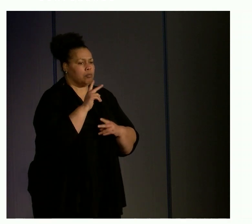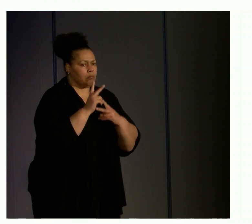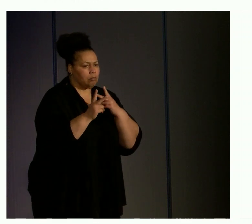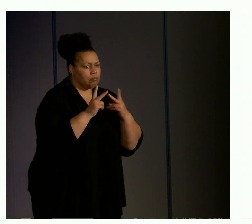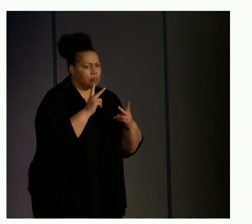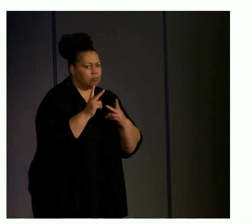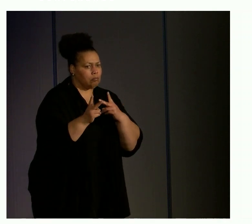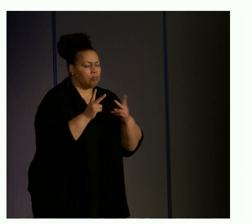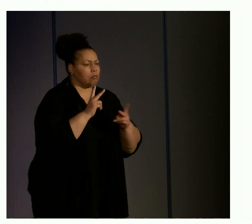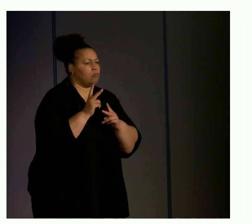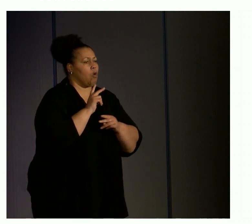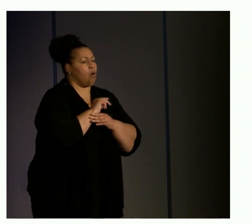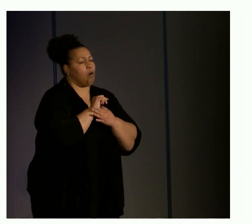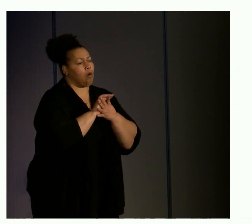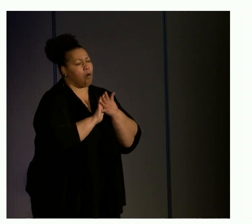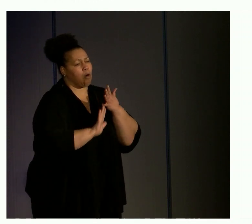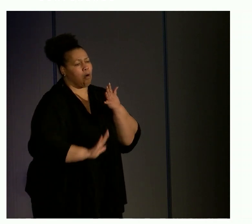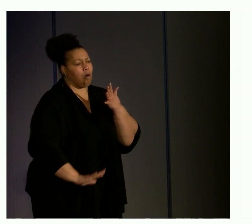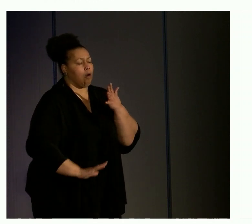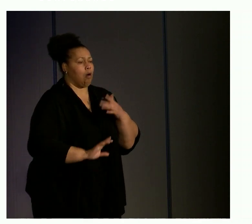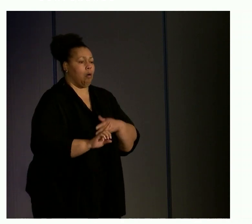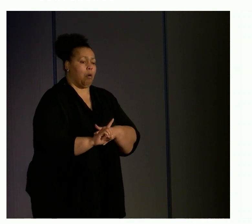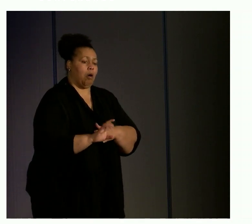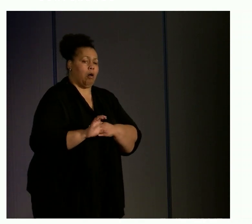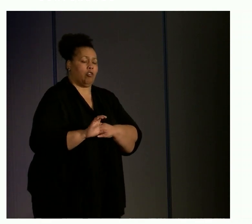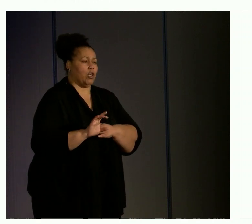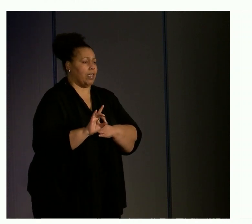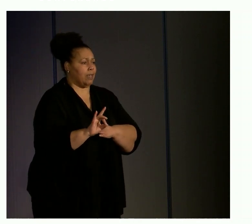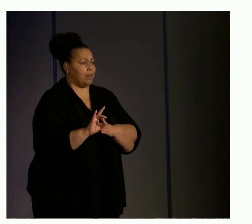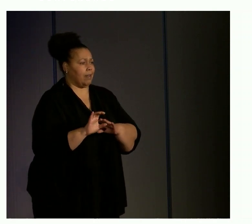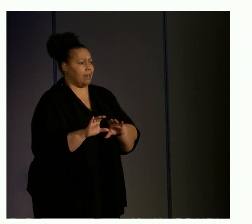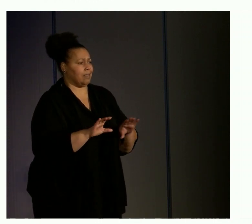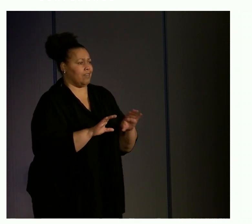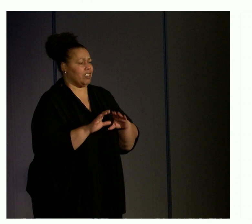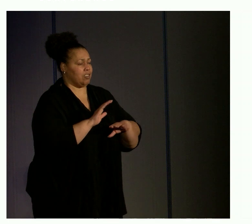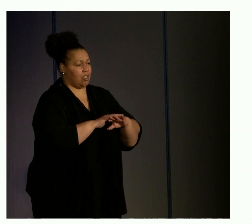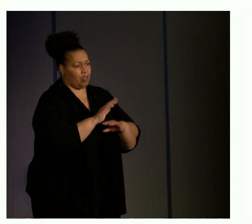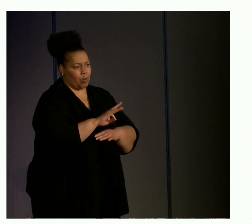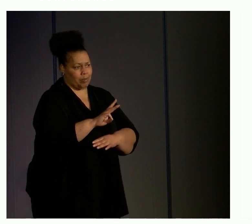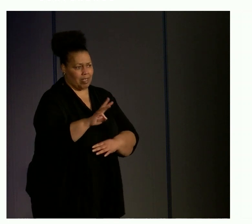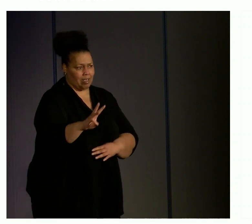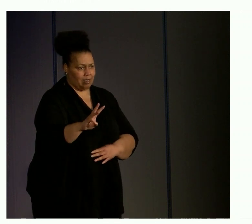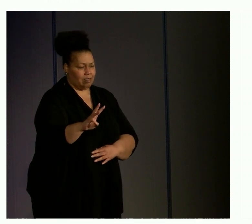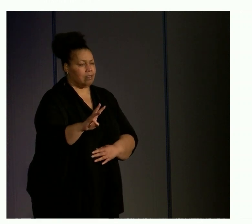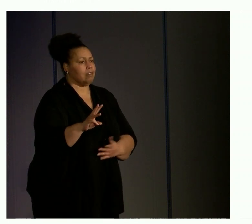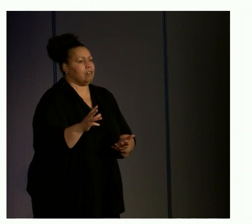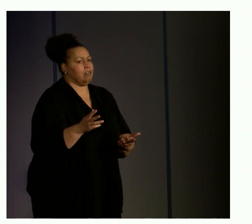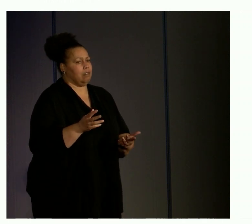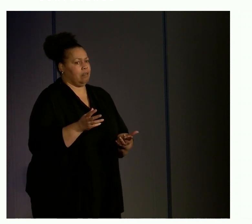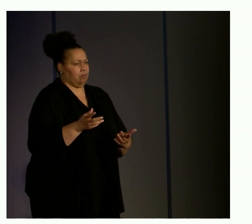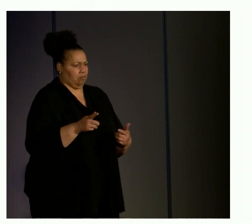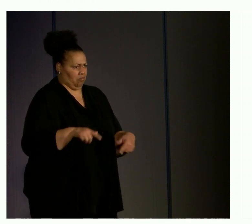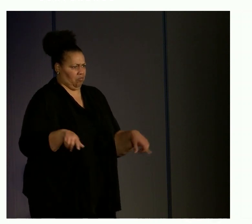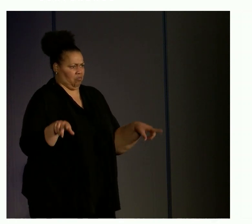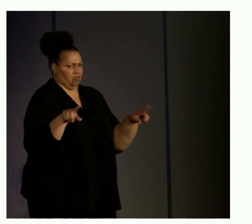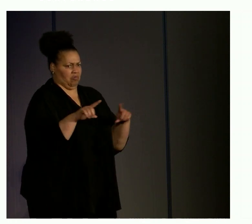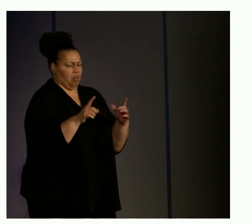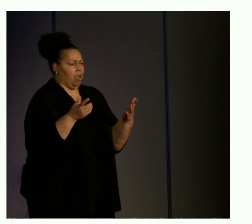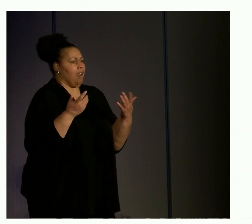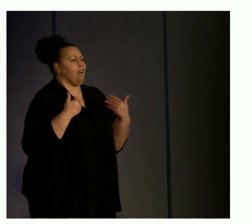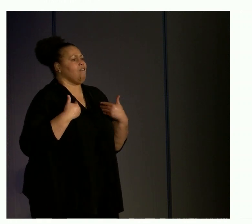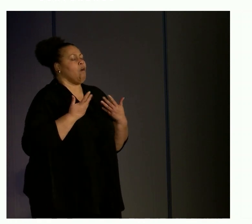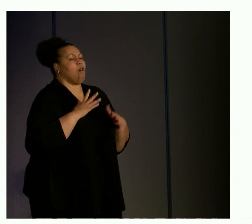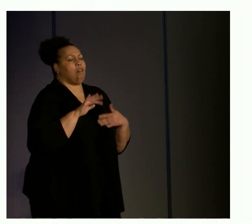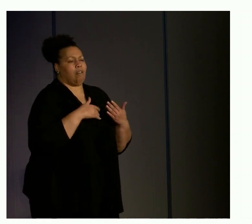all those information, the 108 activities that are in the website. You have all the skills that can